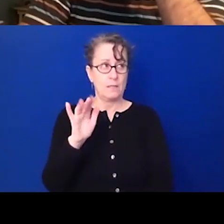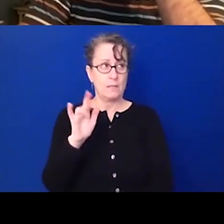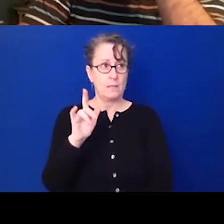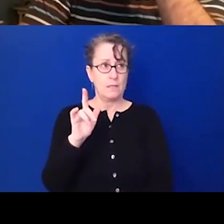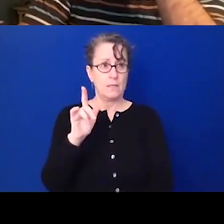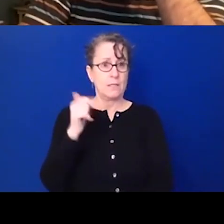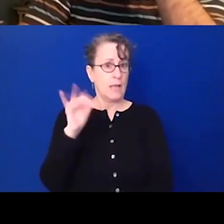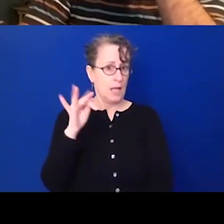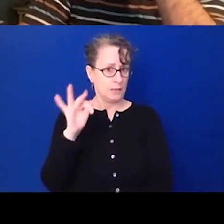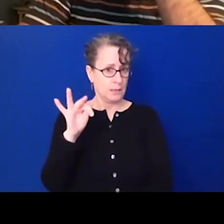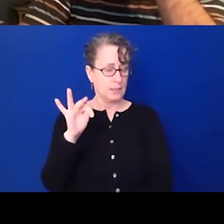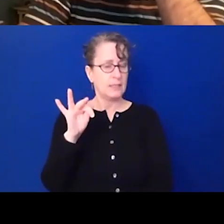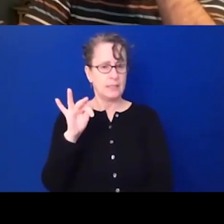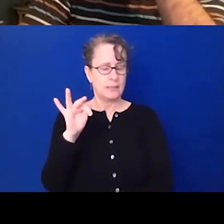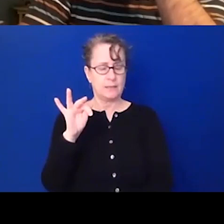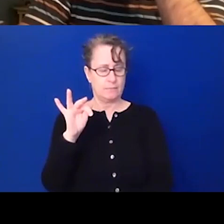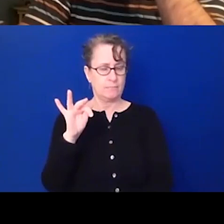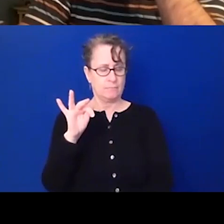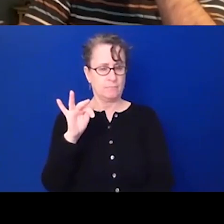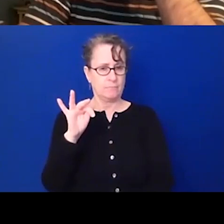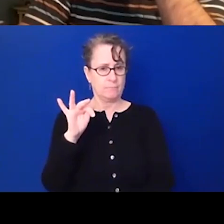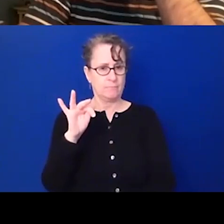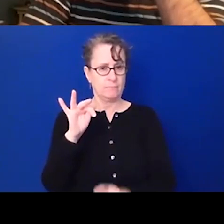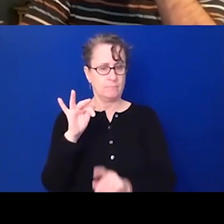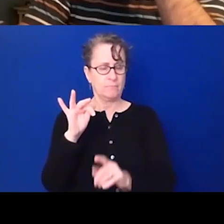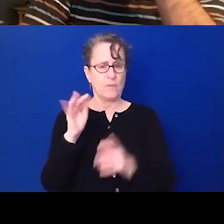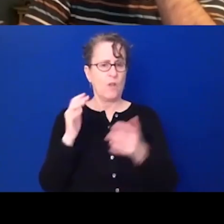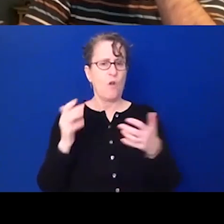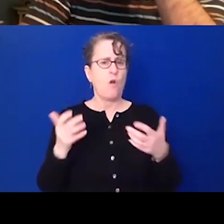19, yep. What was abnormal